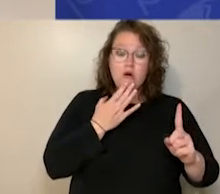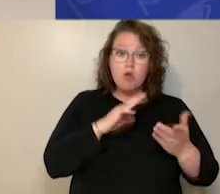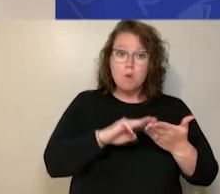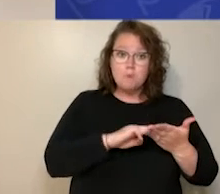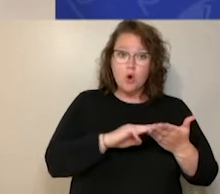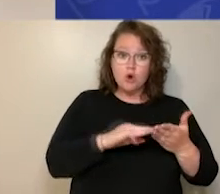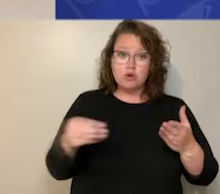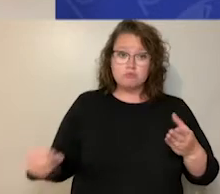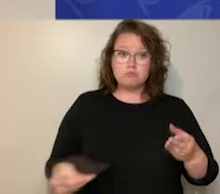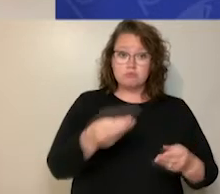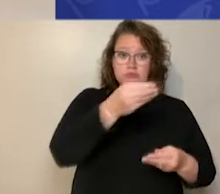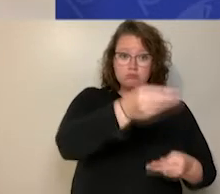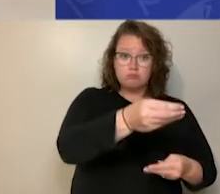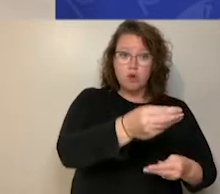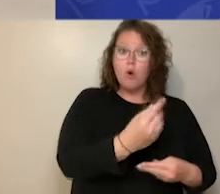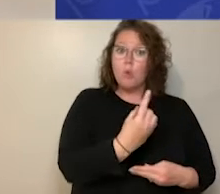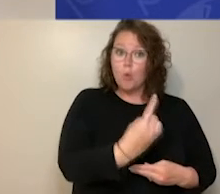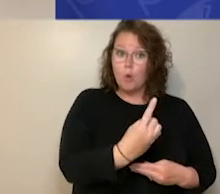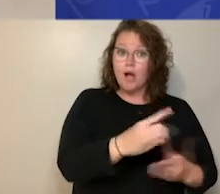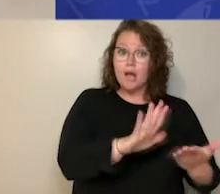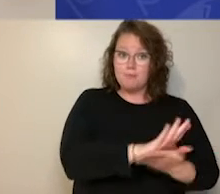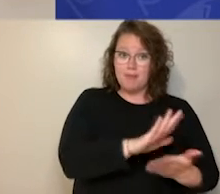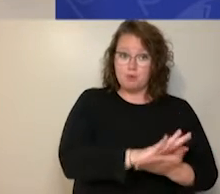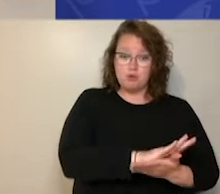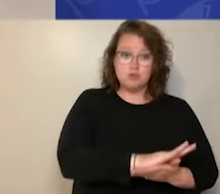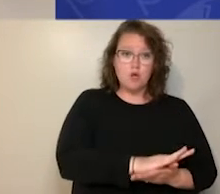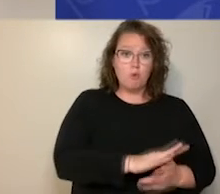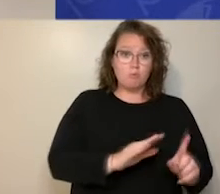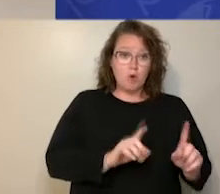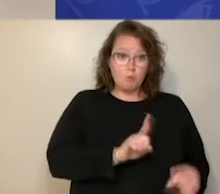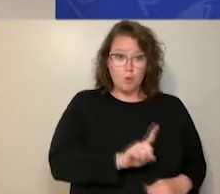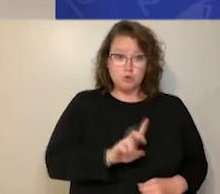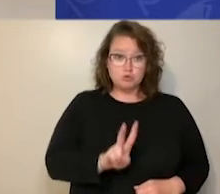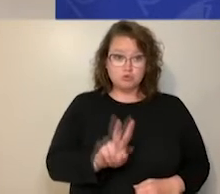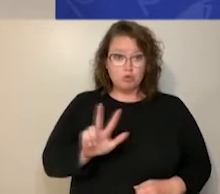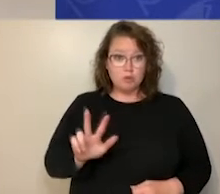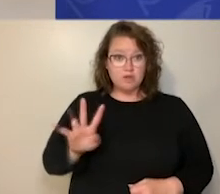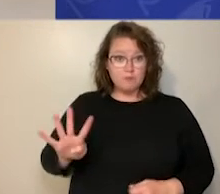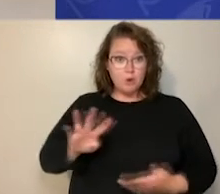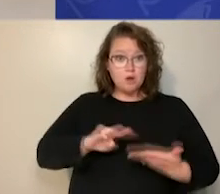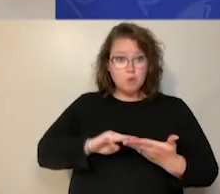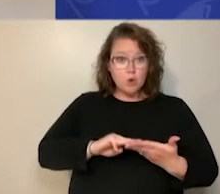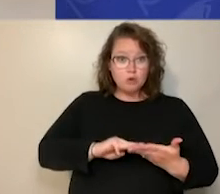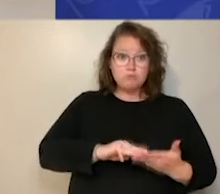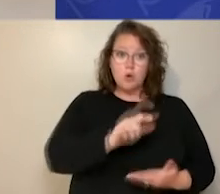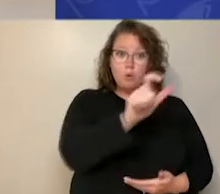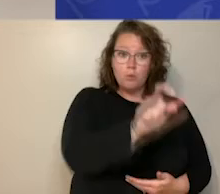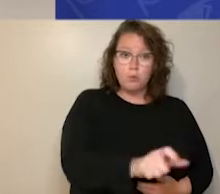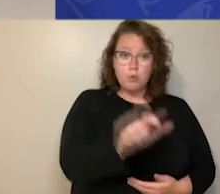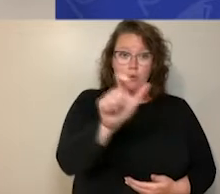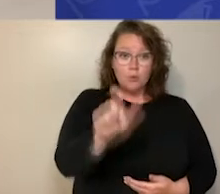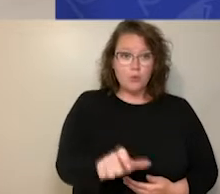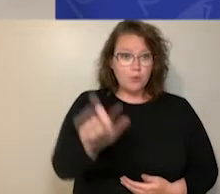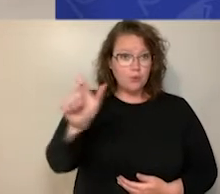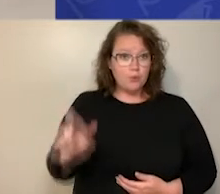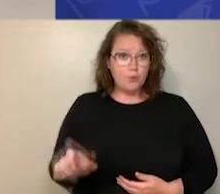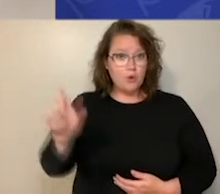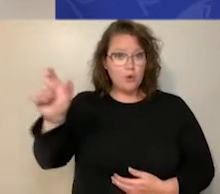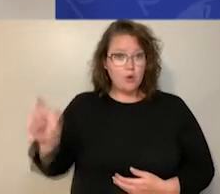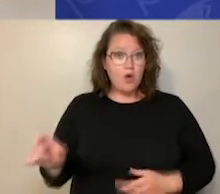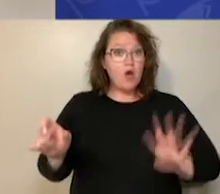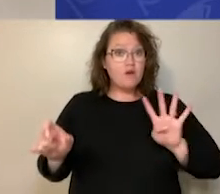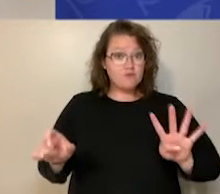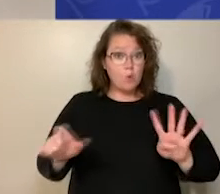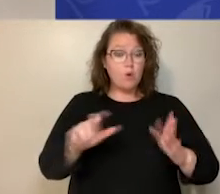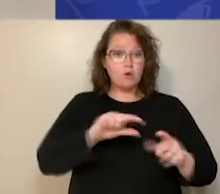have 4 colors and 4 strips of paper. We're going to make the race fair because we want to see what happens.